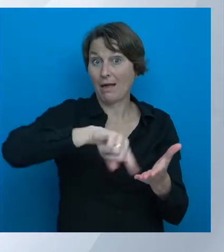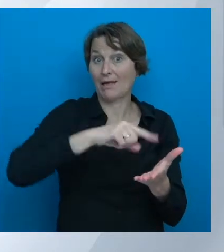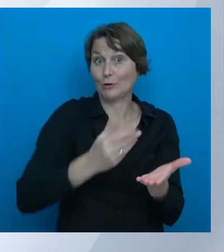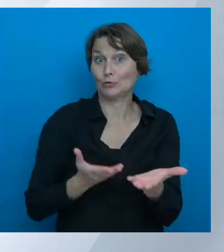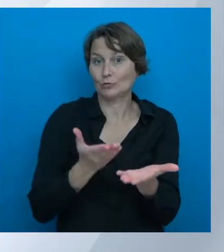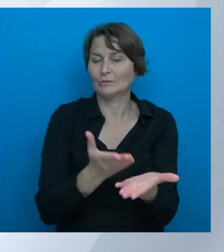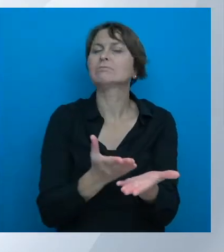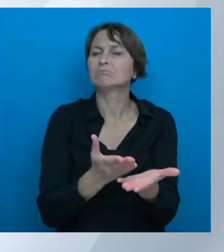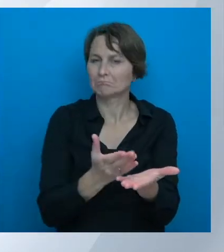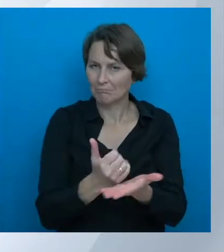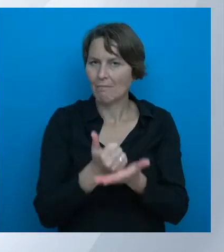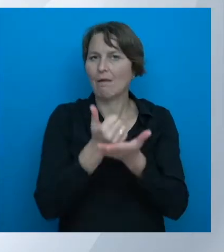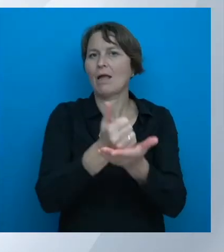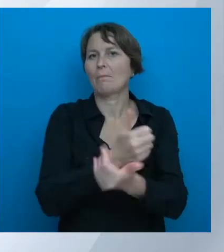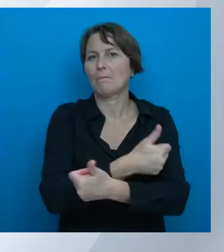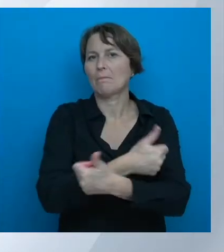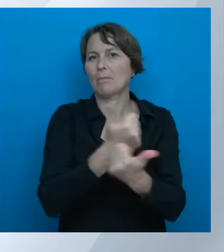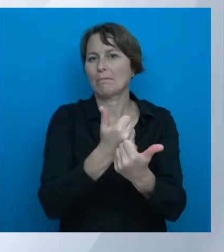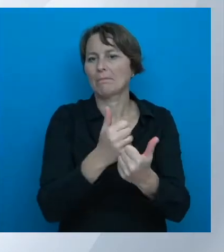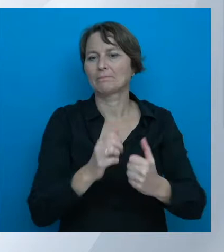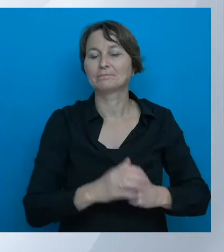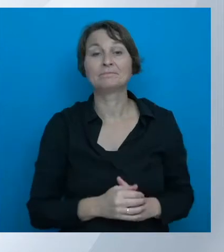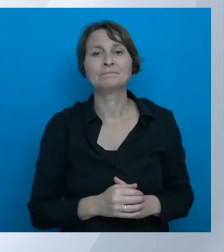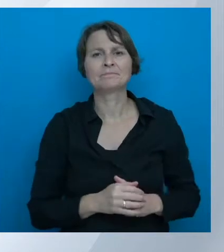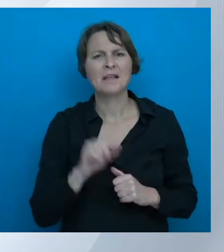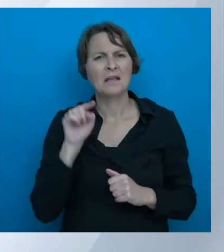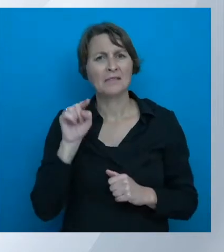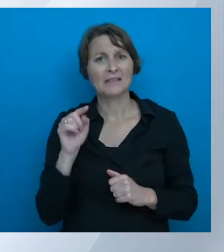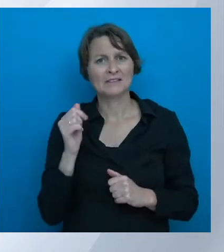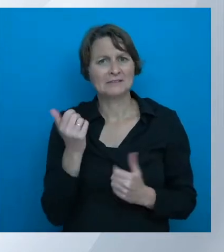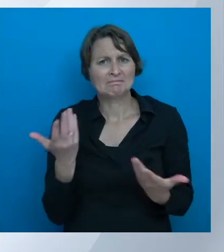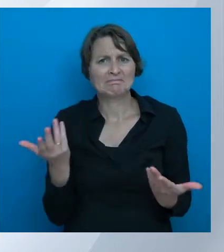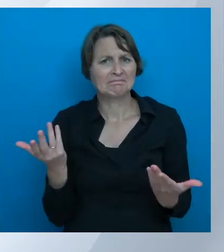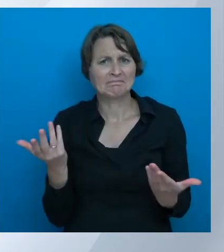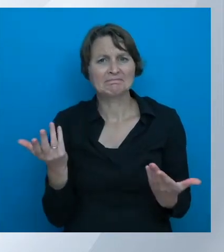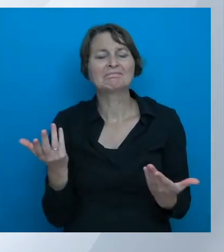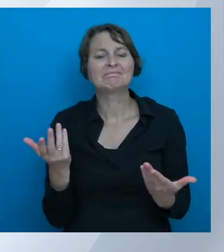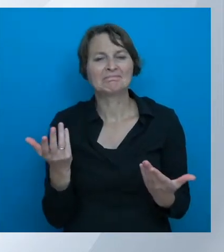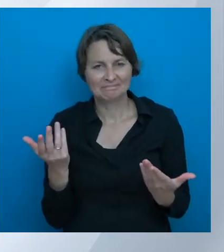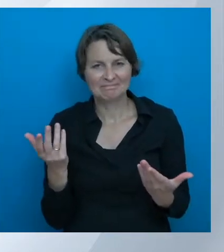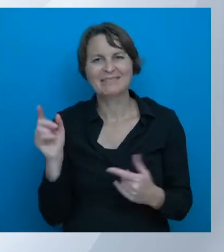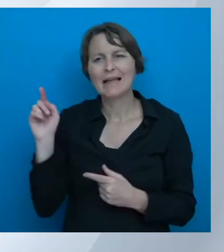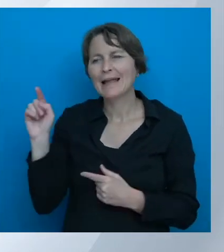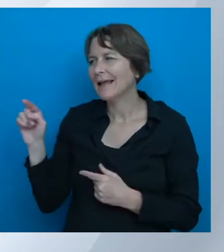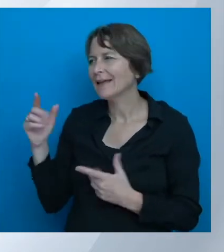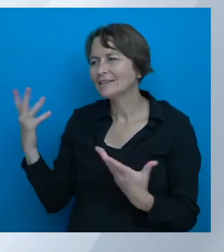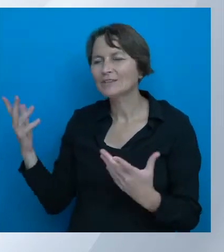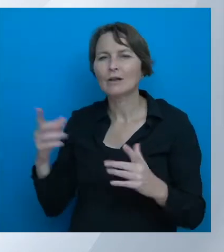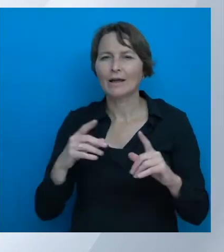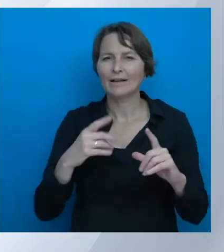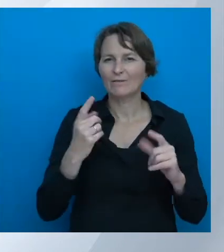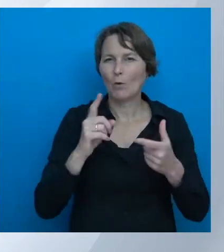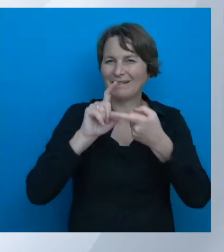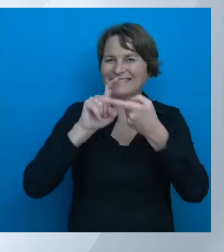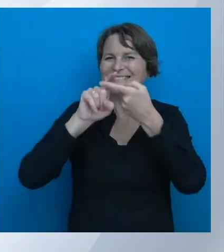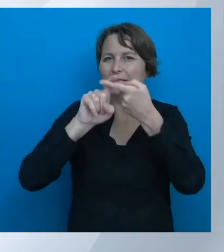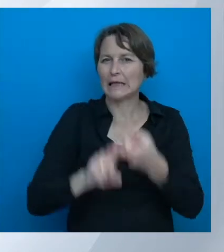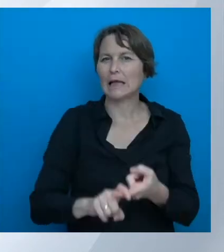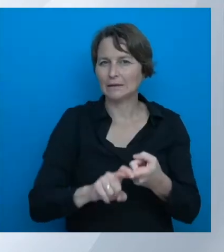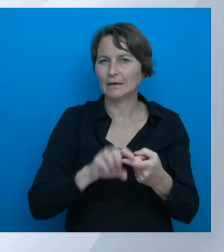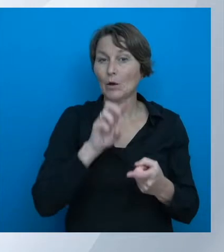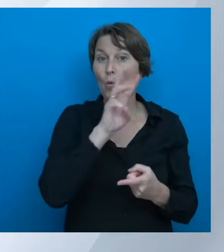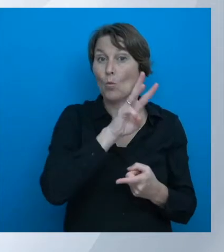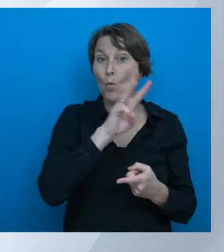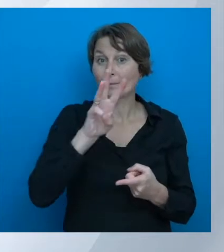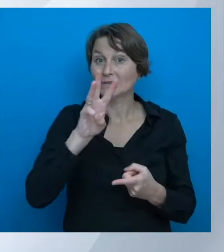Now, this application, it's just a simple way to get data from a static Angular site and into Azure